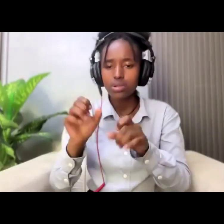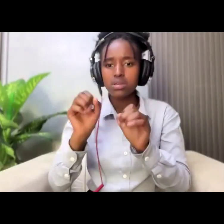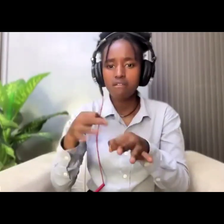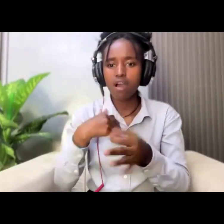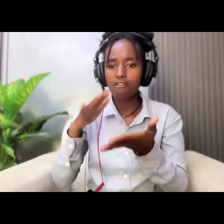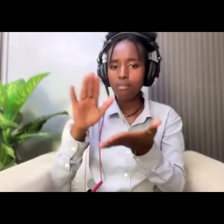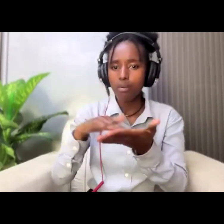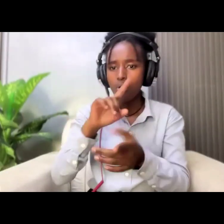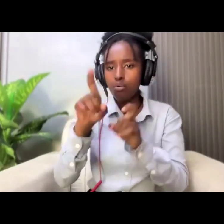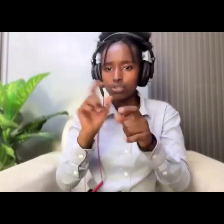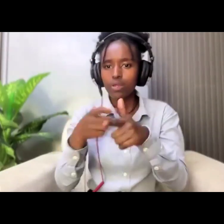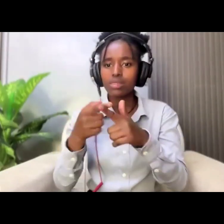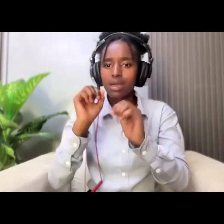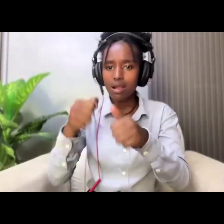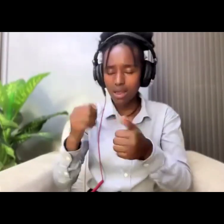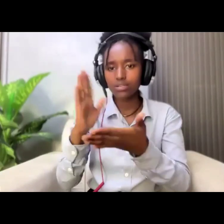you answers.